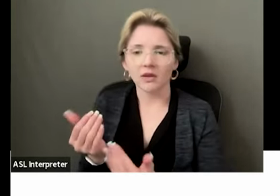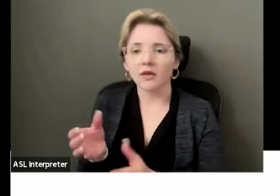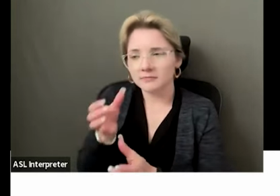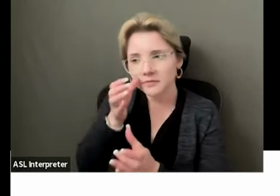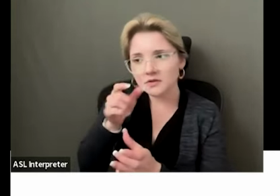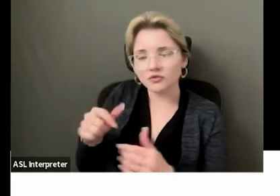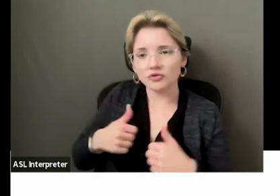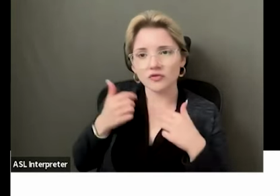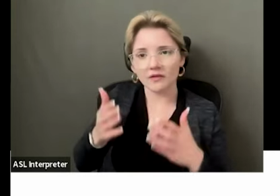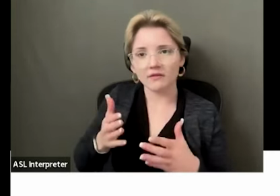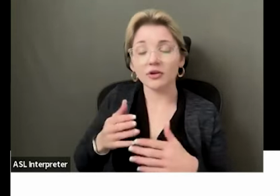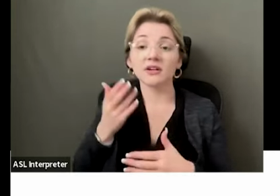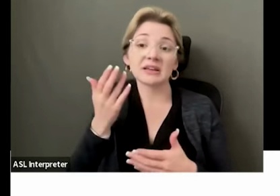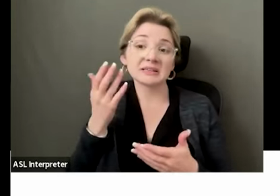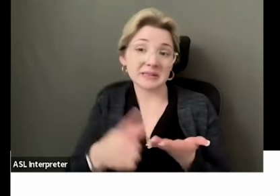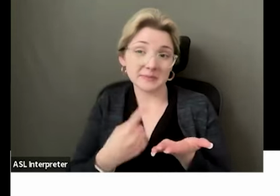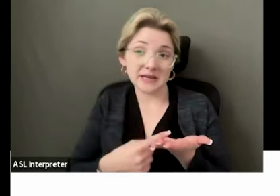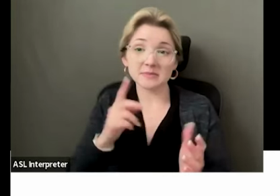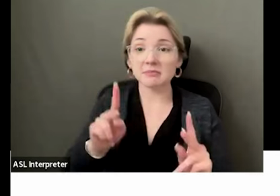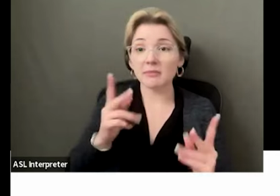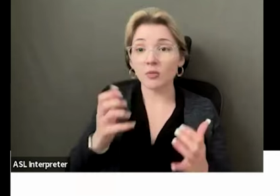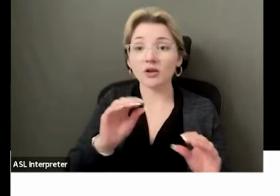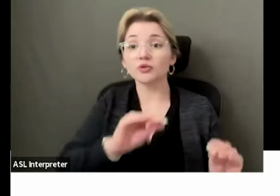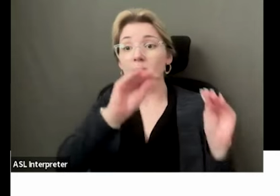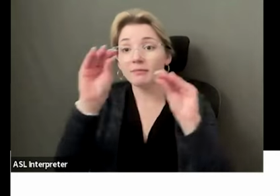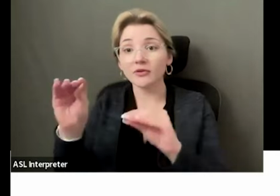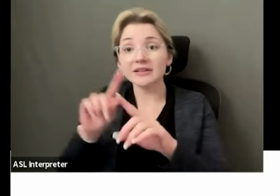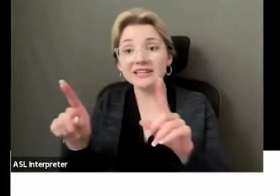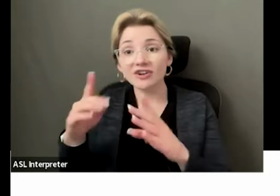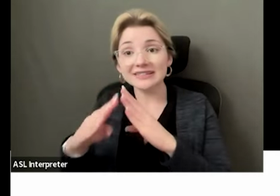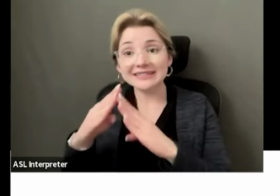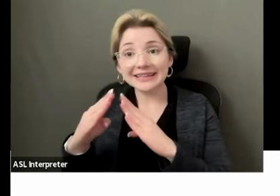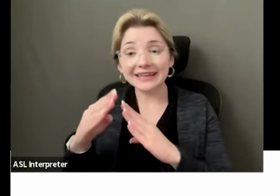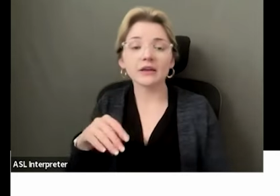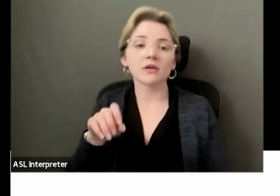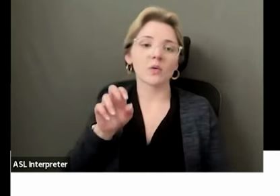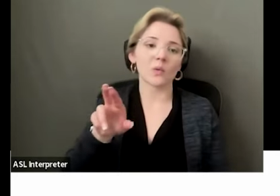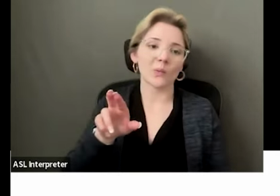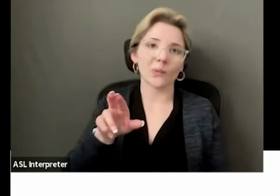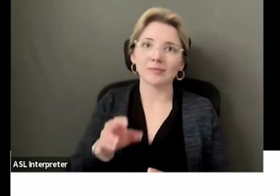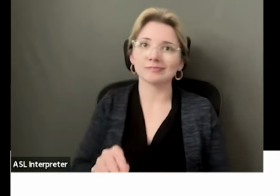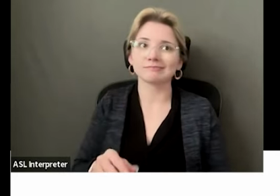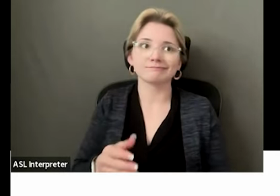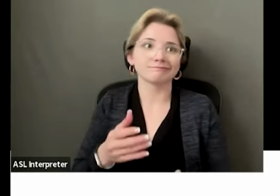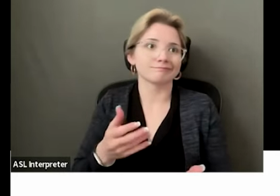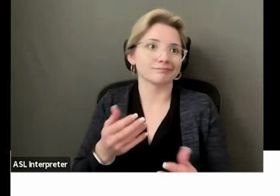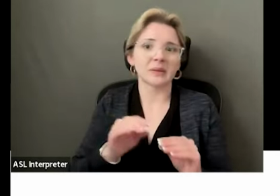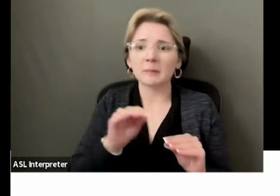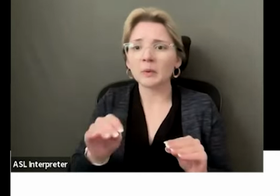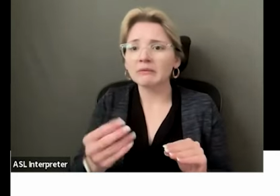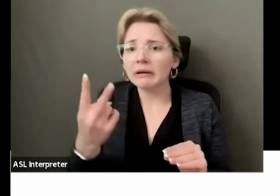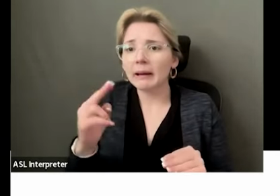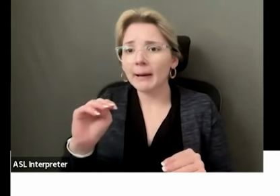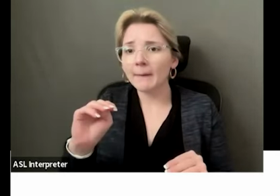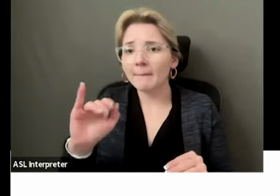like across the city or even out of a city in order to be in a safe location. But for other people,